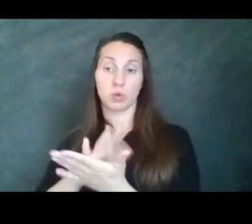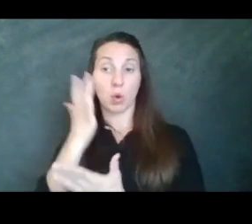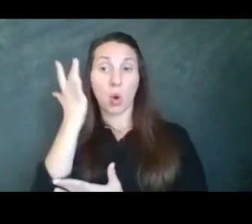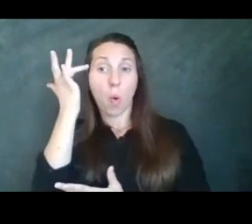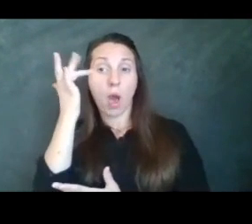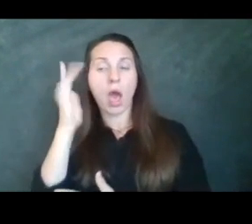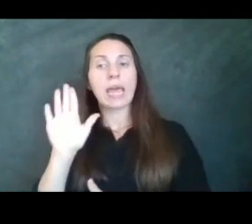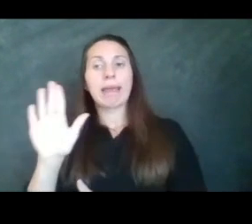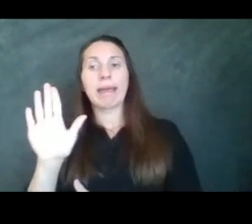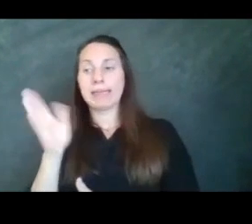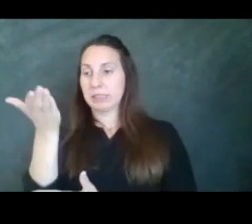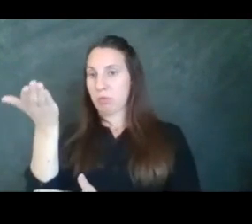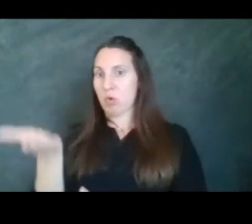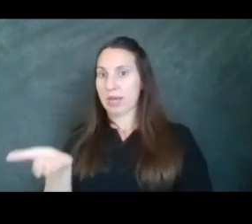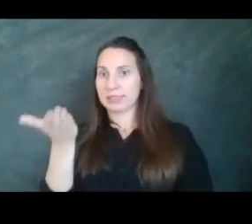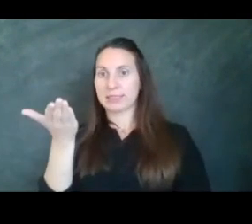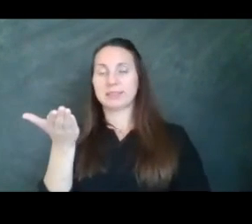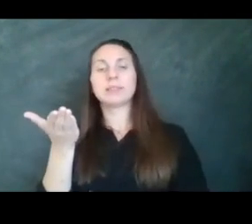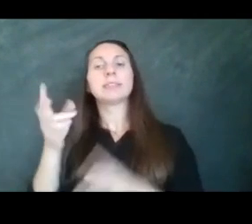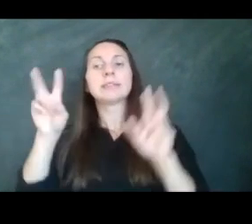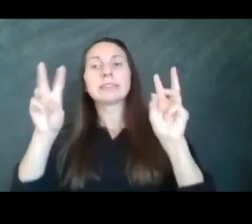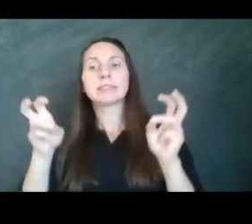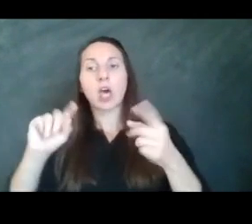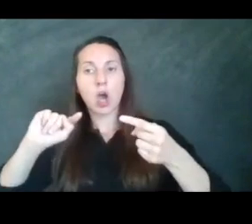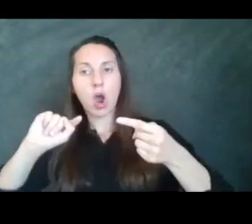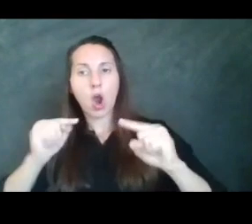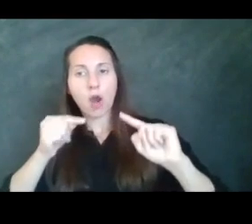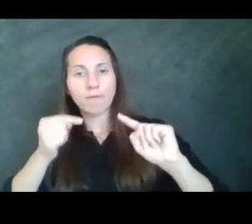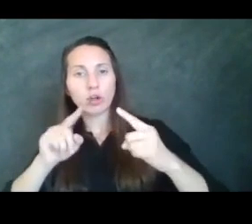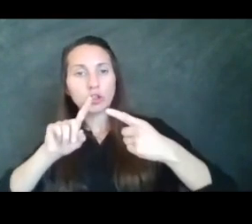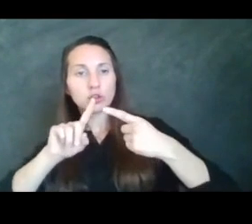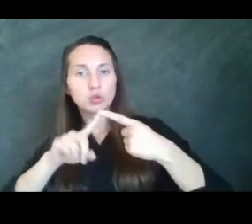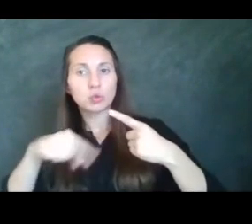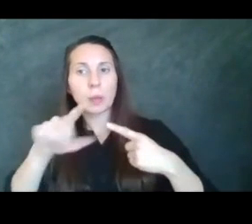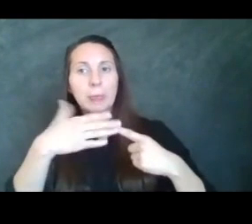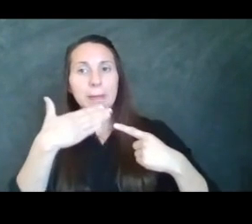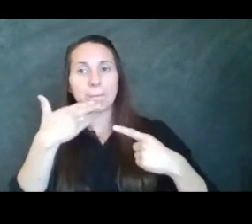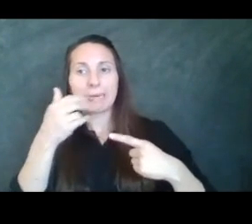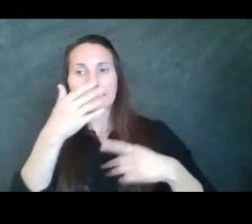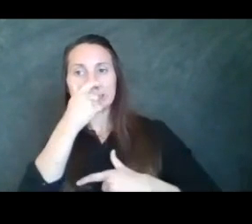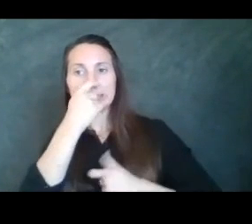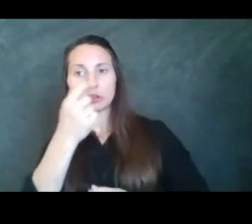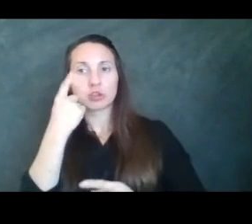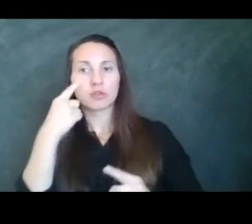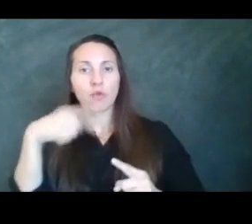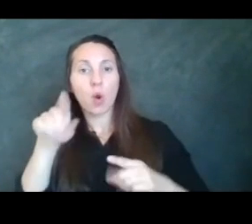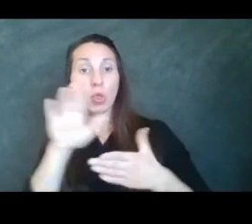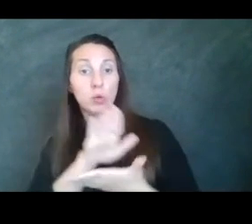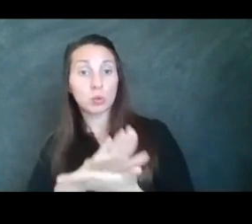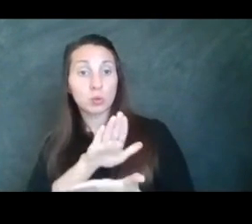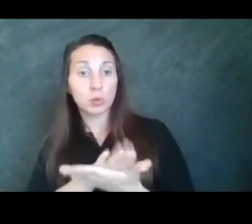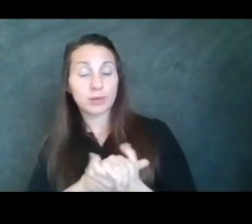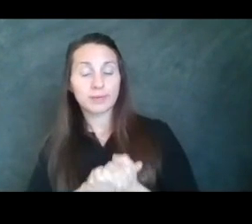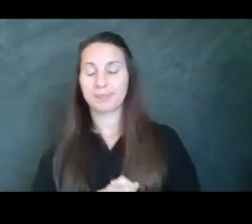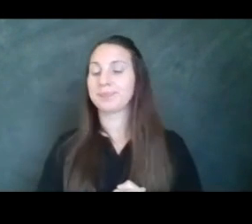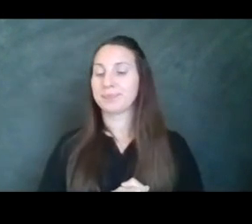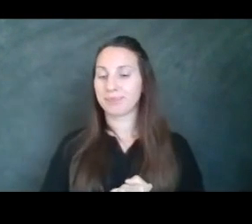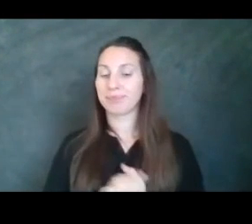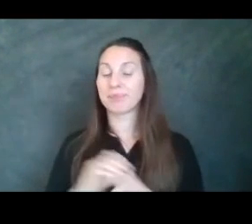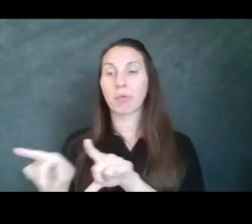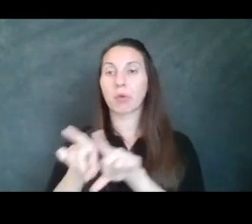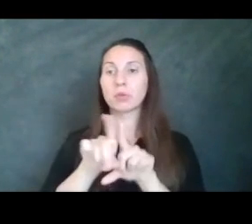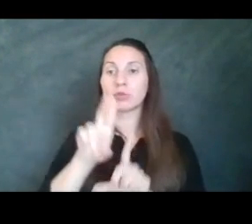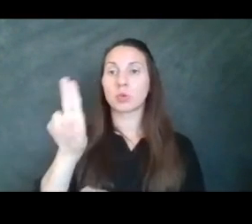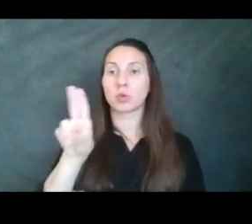presence is, quote, harmful to the best interest of the school. We had a US Supreme Court